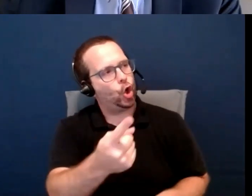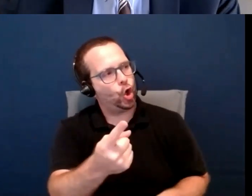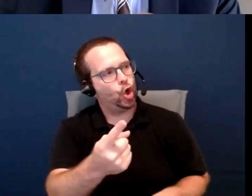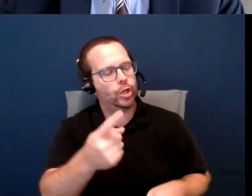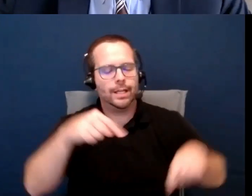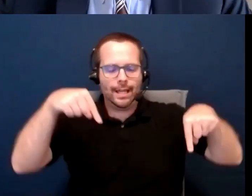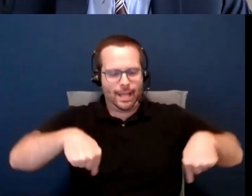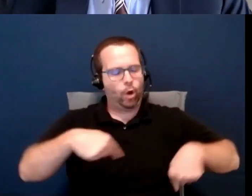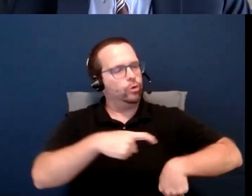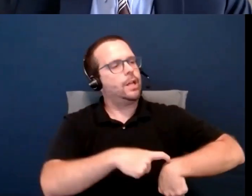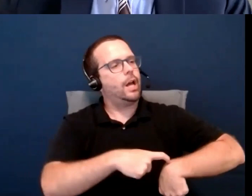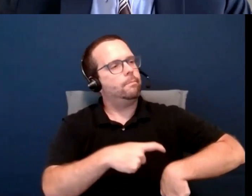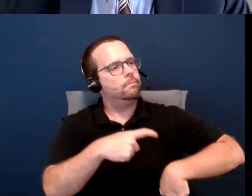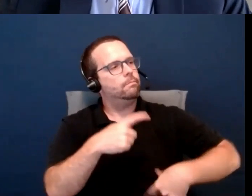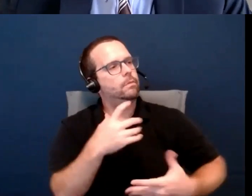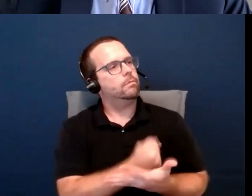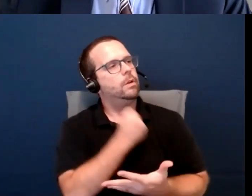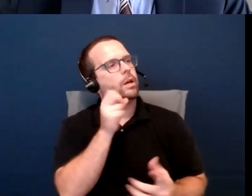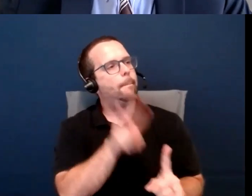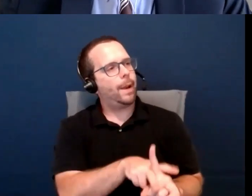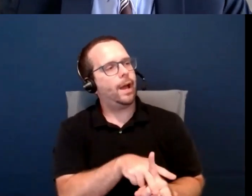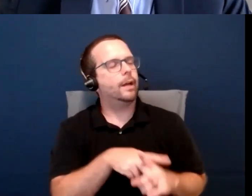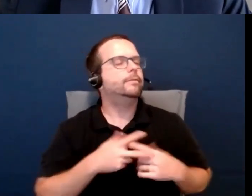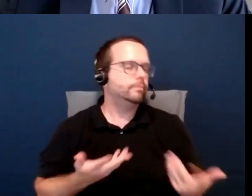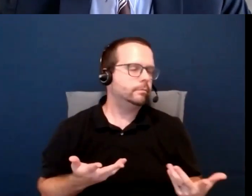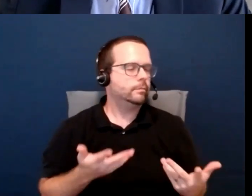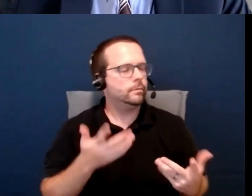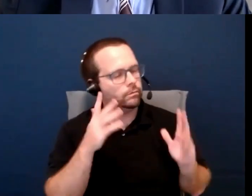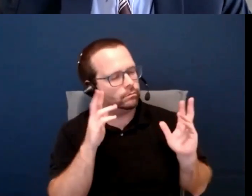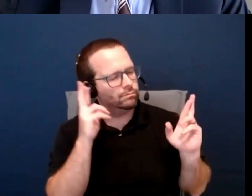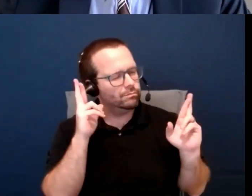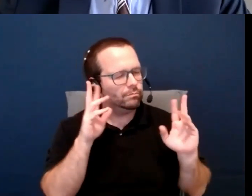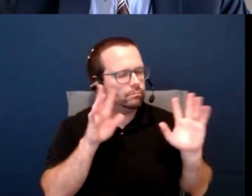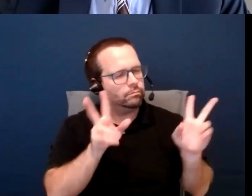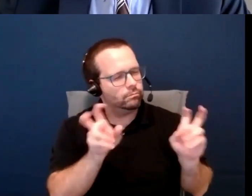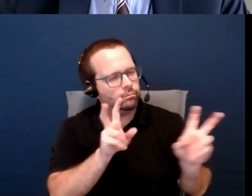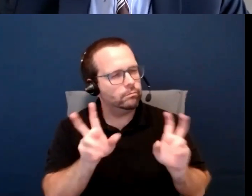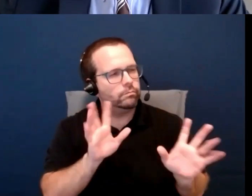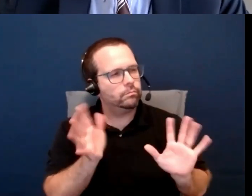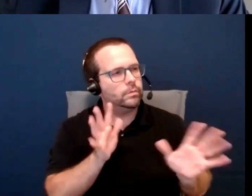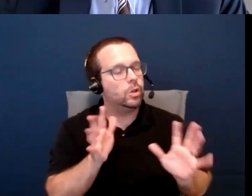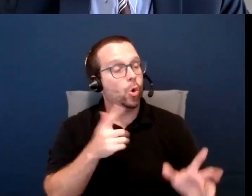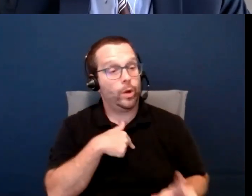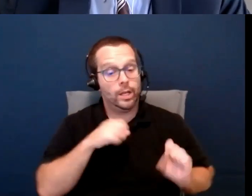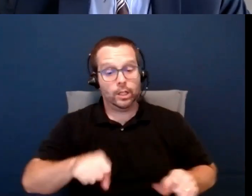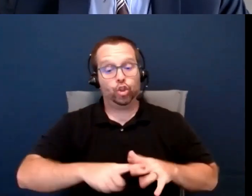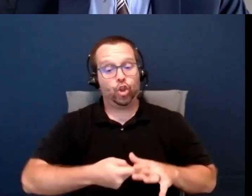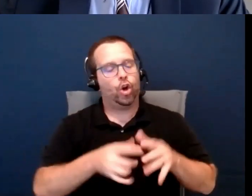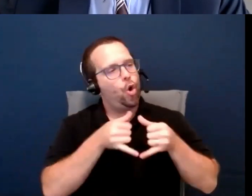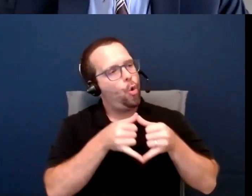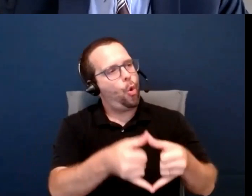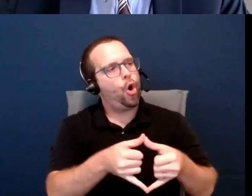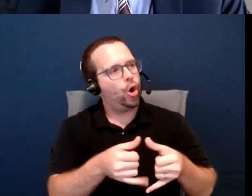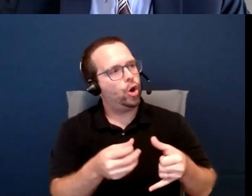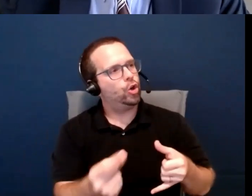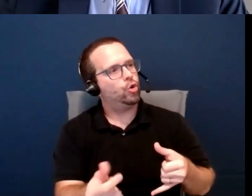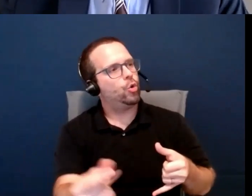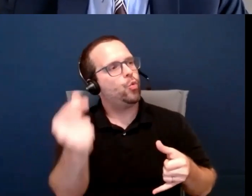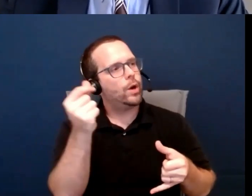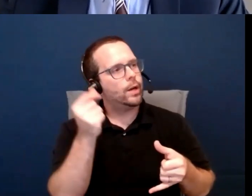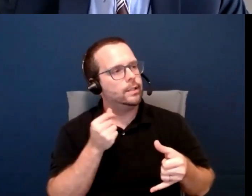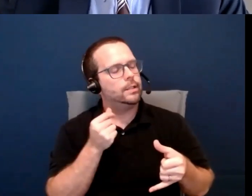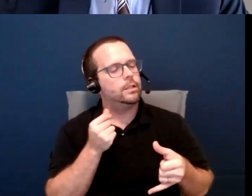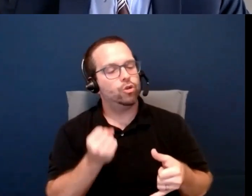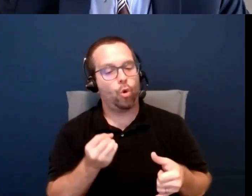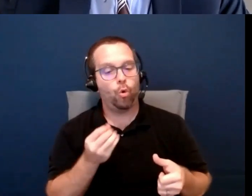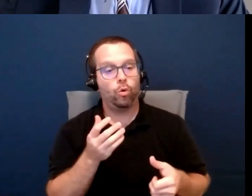apply. That even we can start awards usually fairly quickly. So those that are